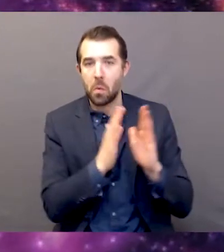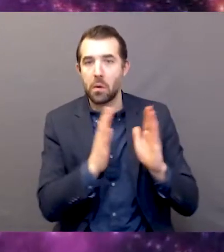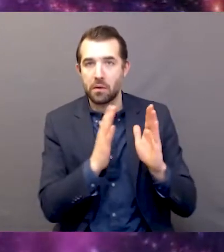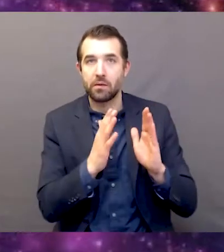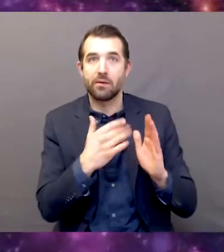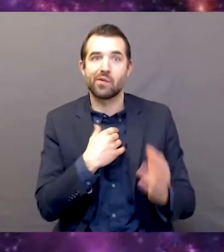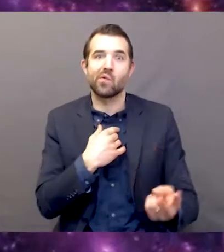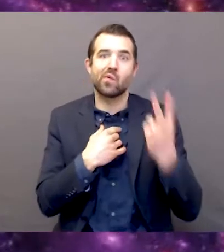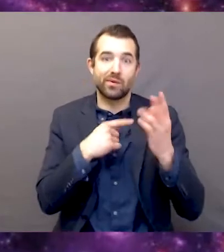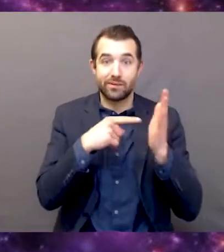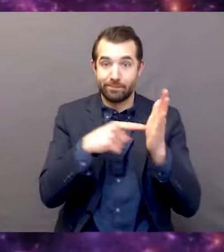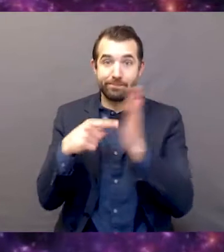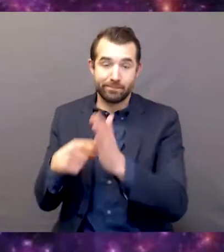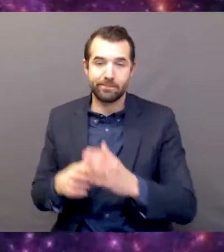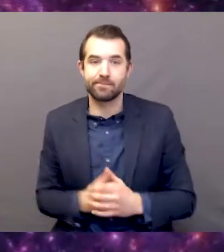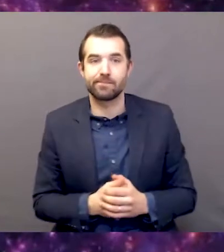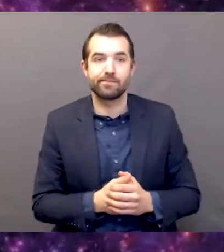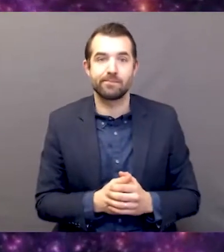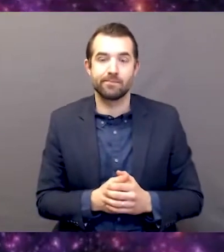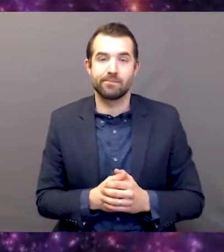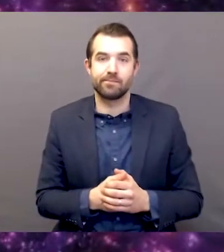2 characteristic examples here of